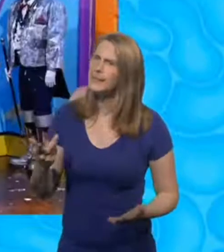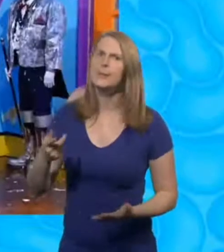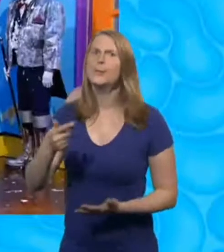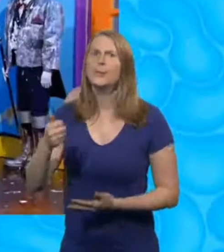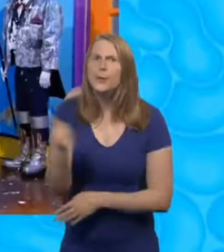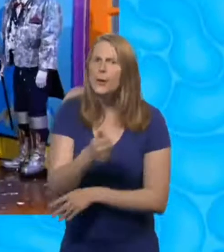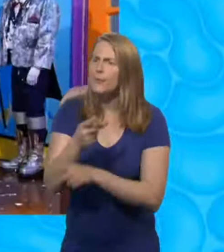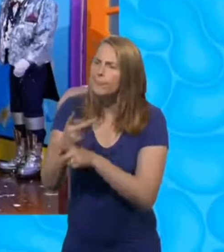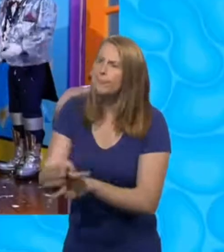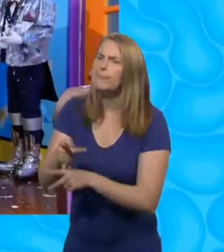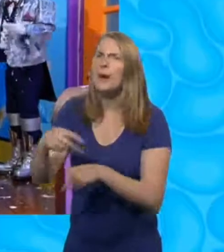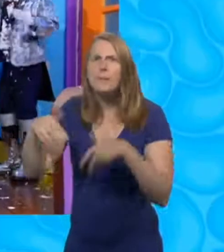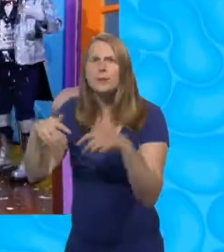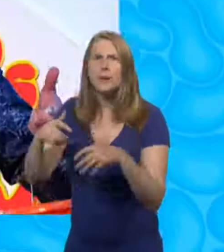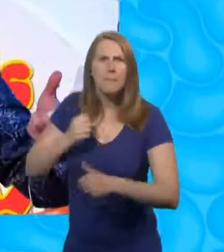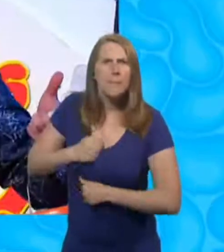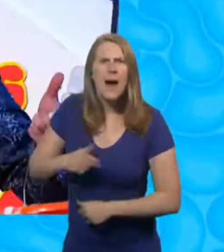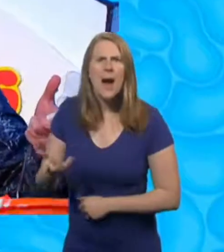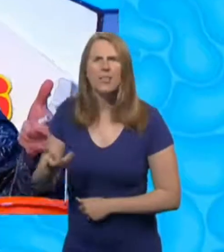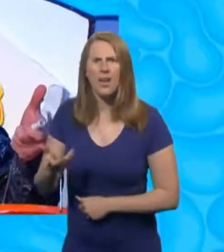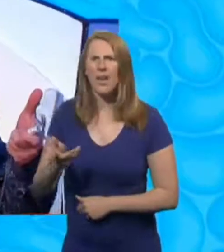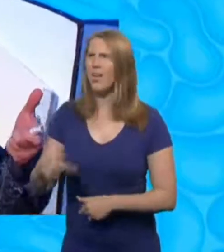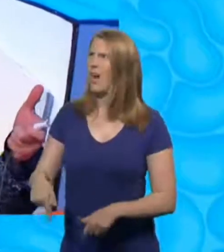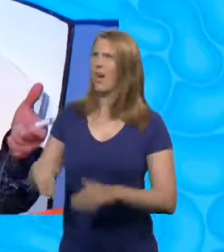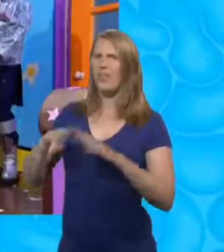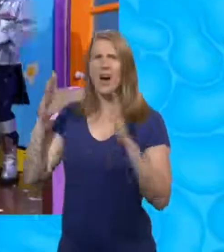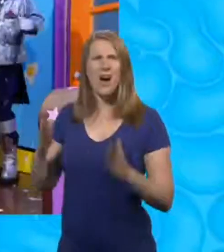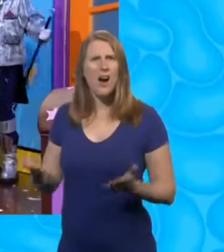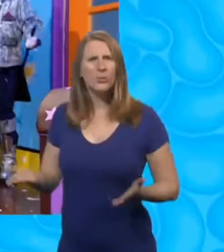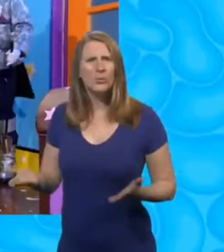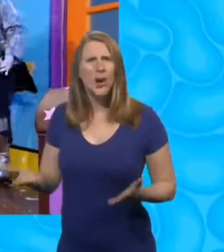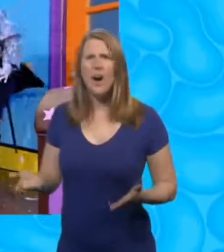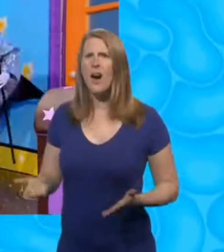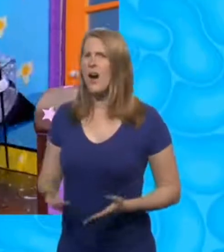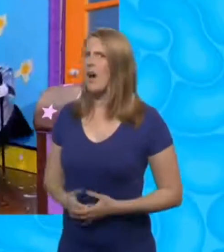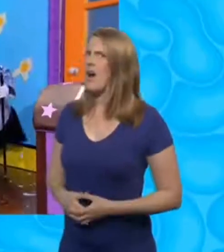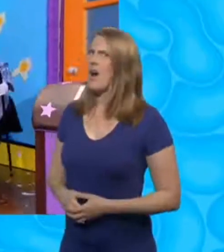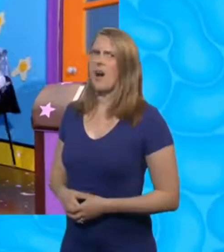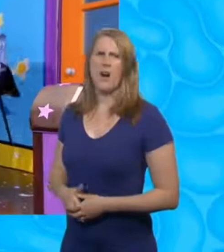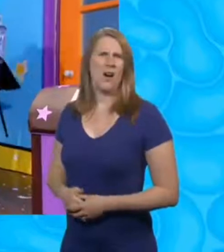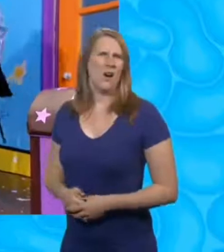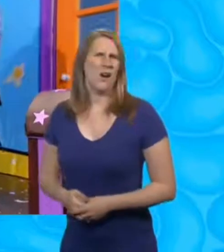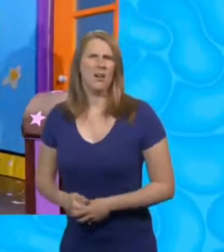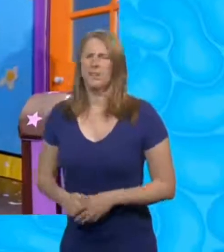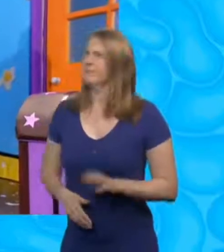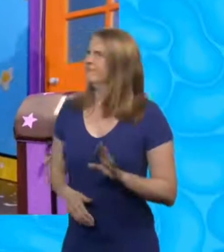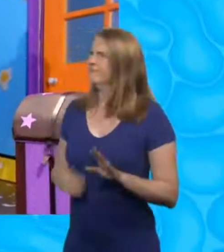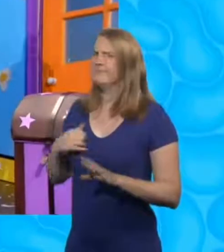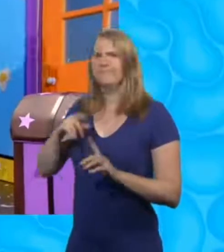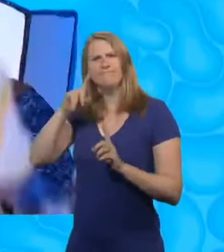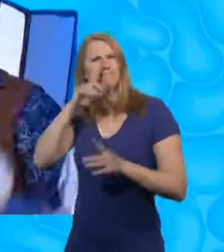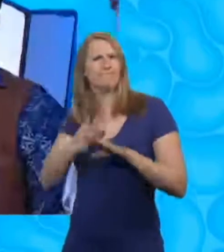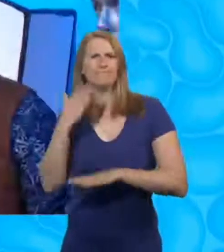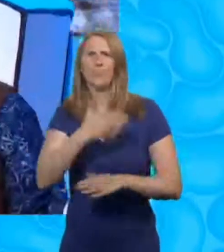sir, you are supposed to be giving little monster a bath, not the whole of Justin's house. Oh. Well, that is it. I mean,